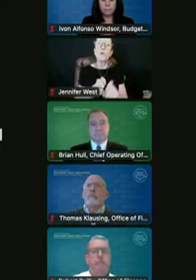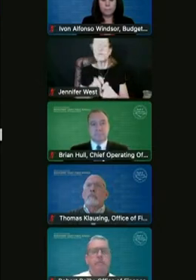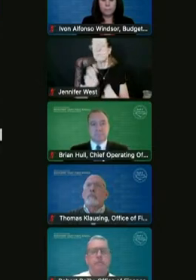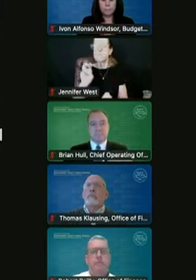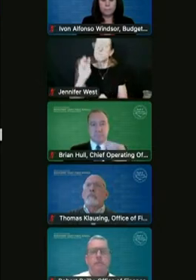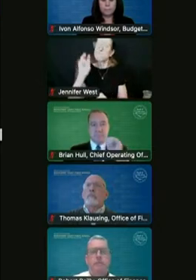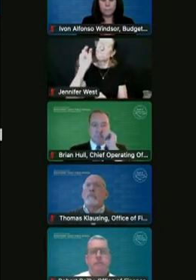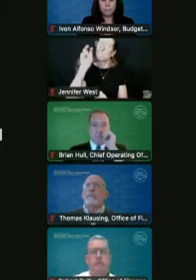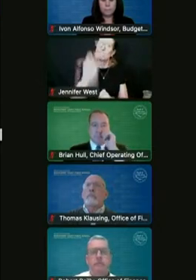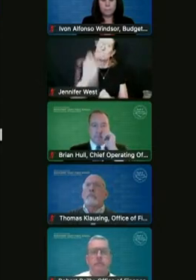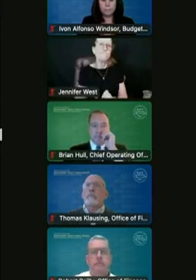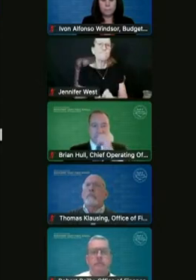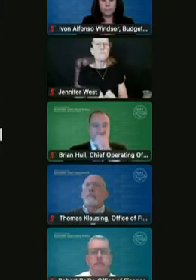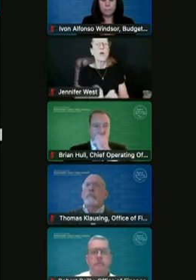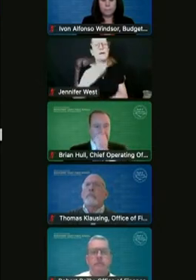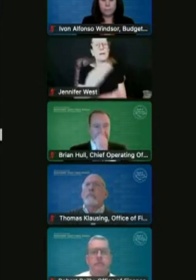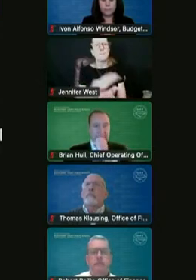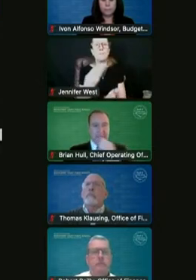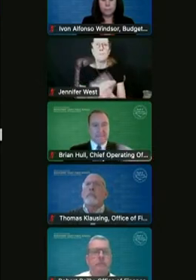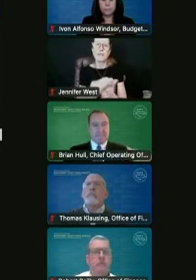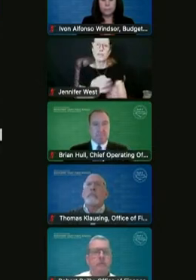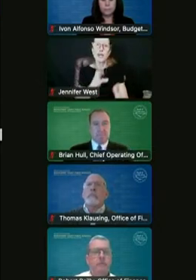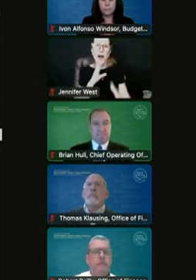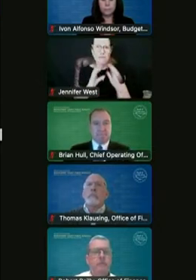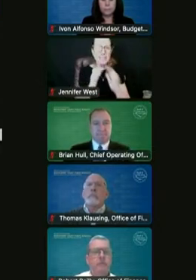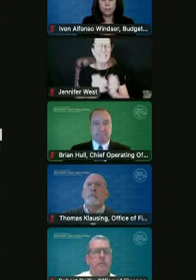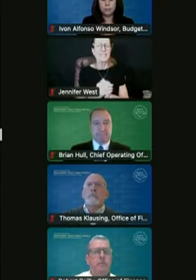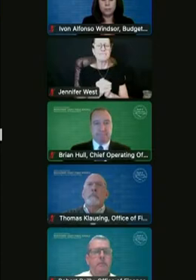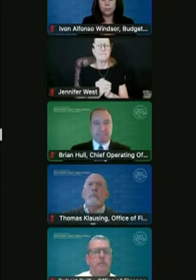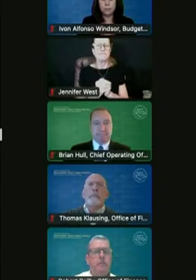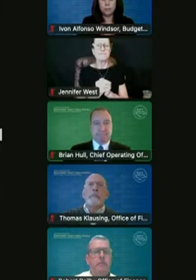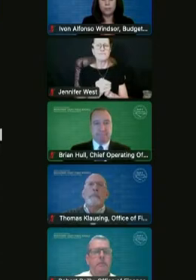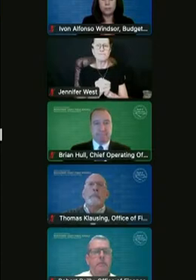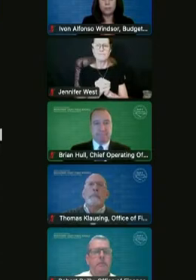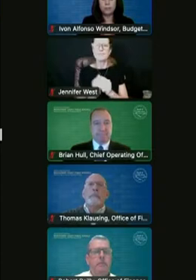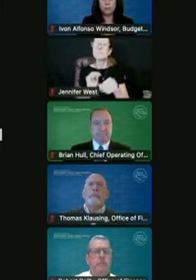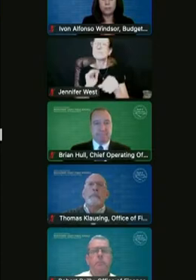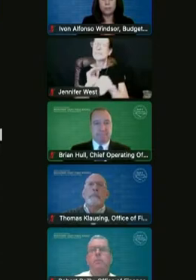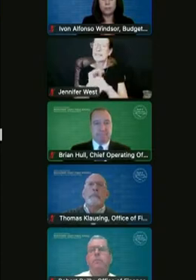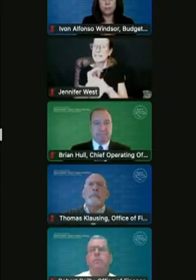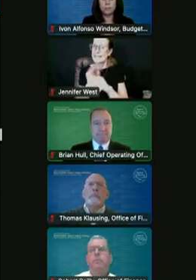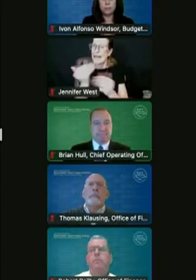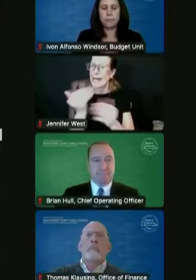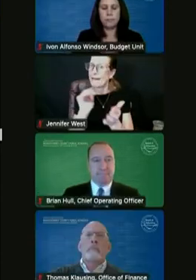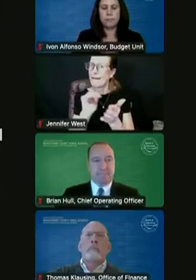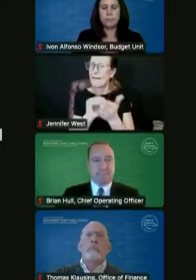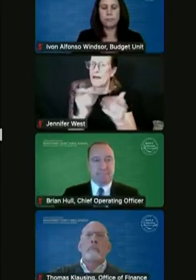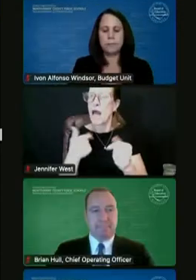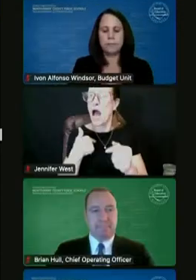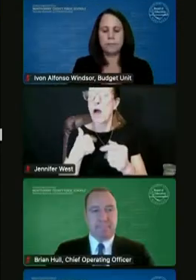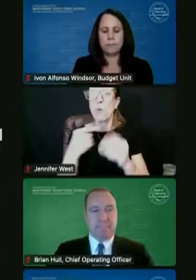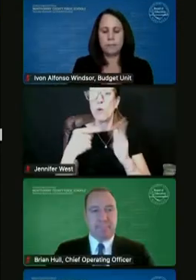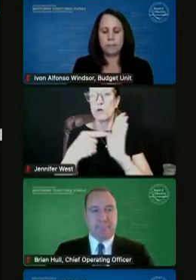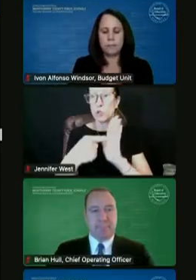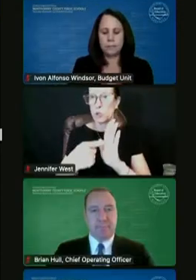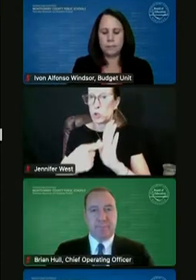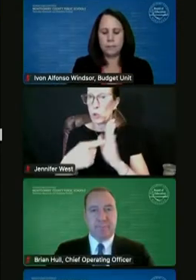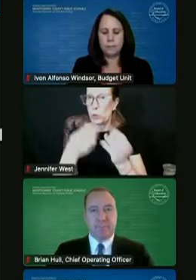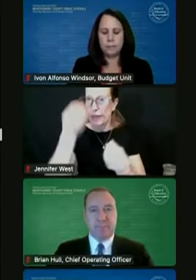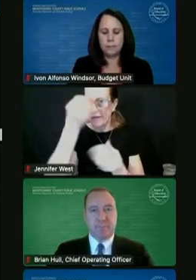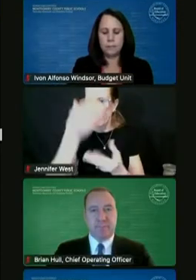into the budget conversation. So tonight, again, I'm going to try to share information that's very simplistic with